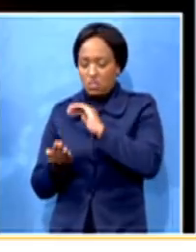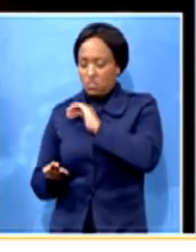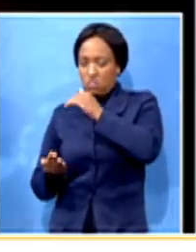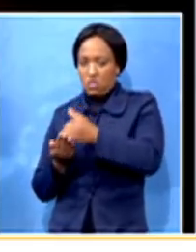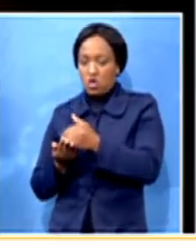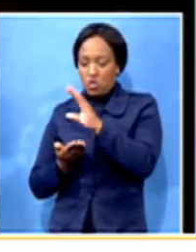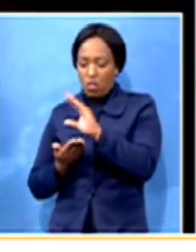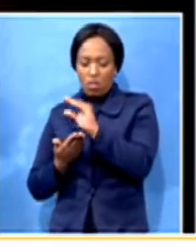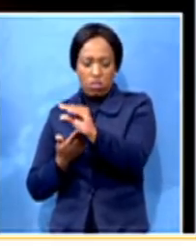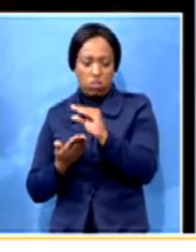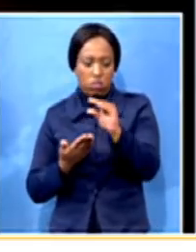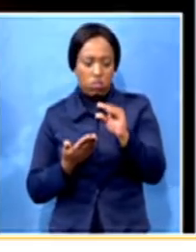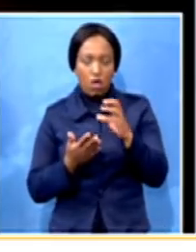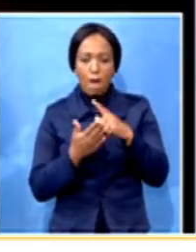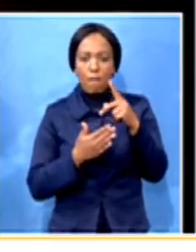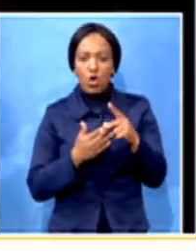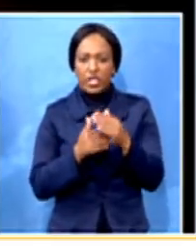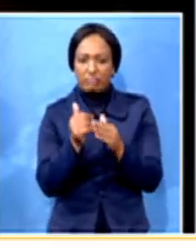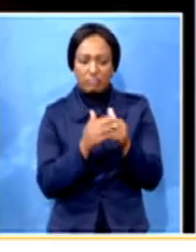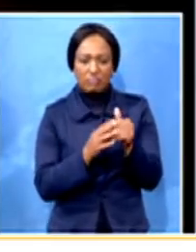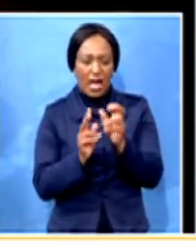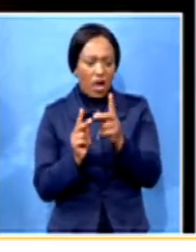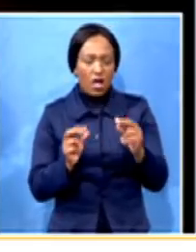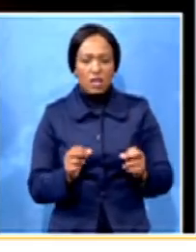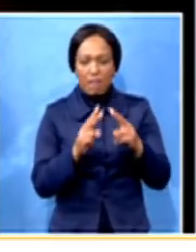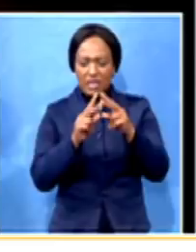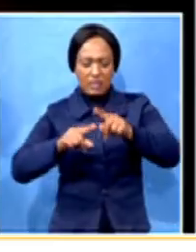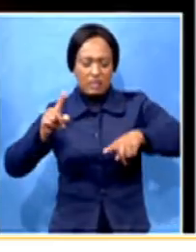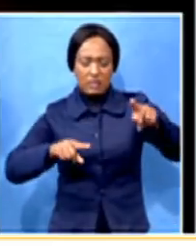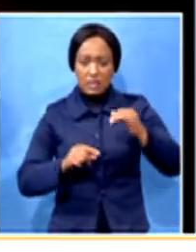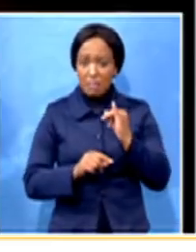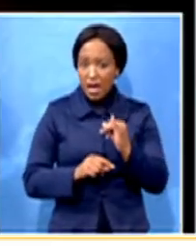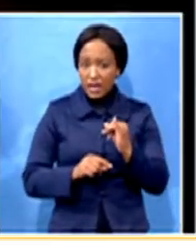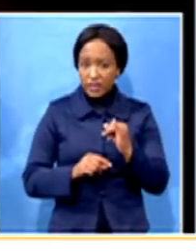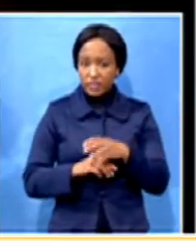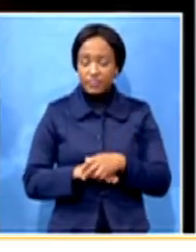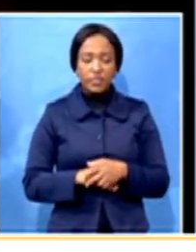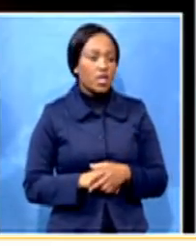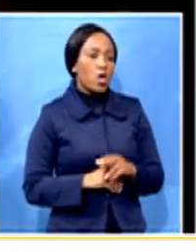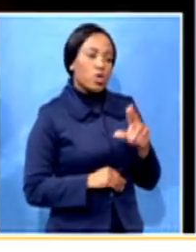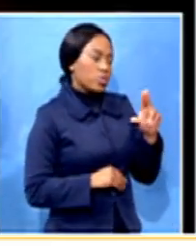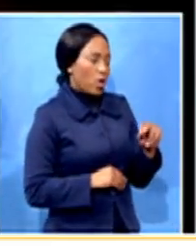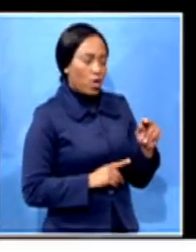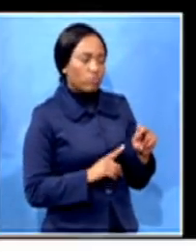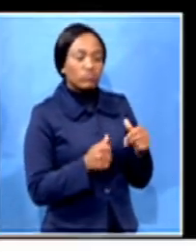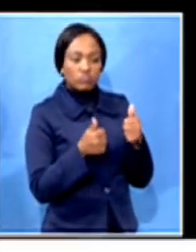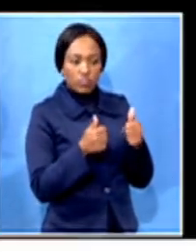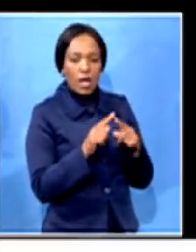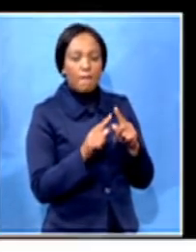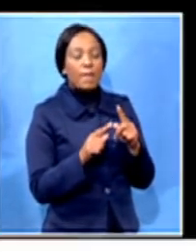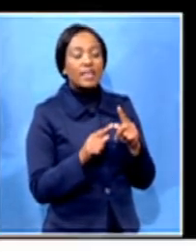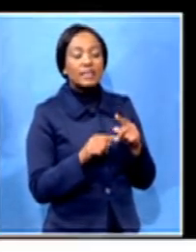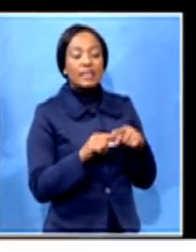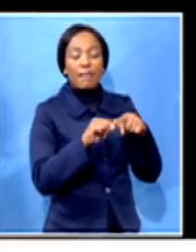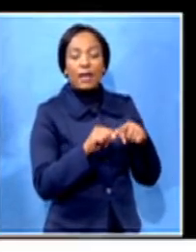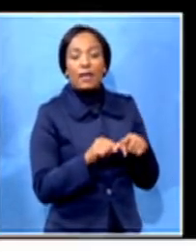infrastructure projects? Not necessarily, unless, of course, you're speaking to someone whose money is the one that's being used here. And we